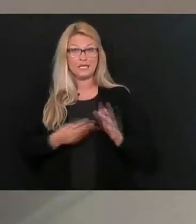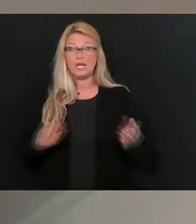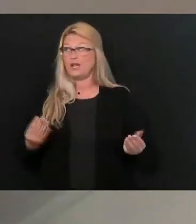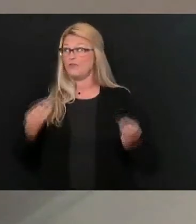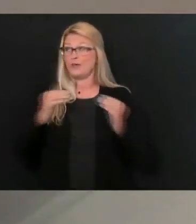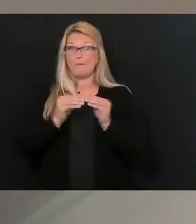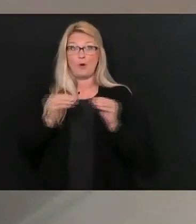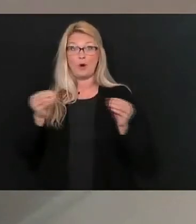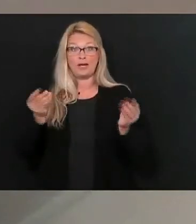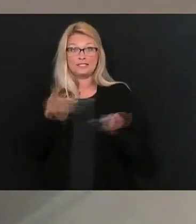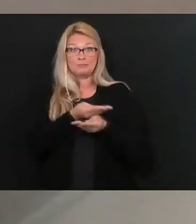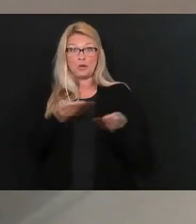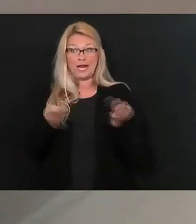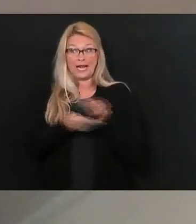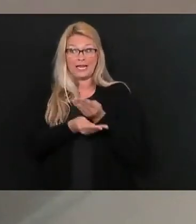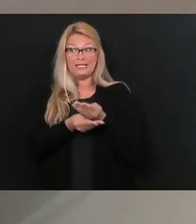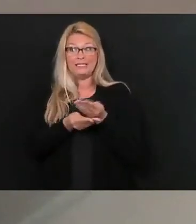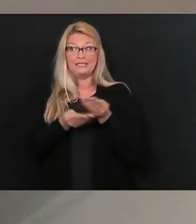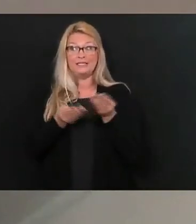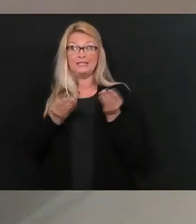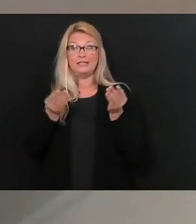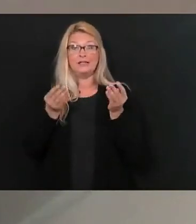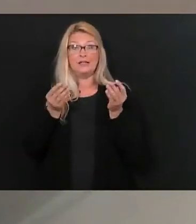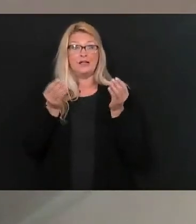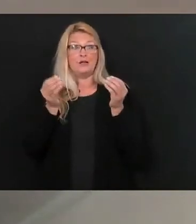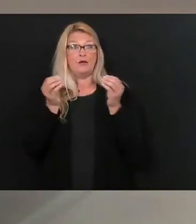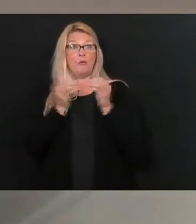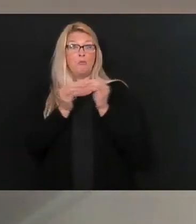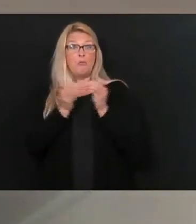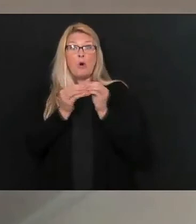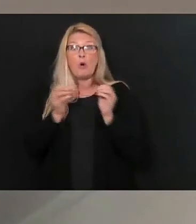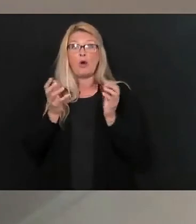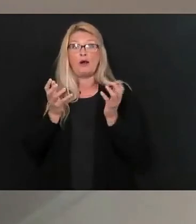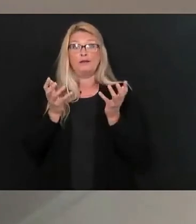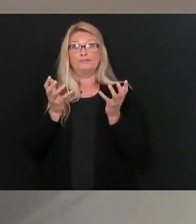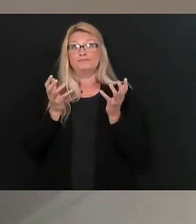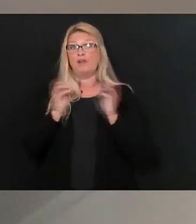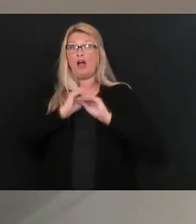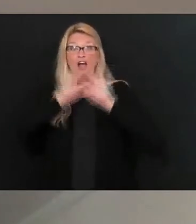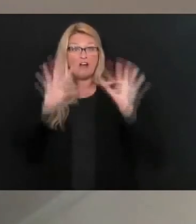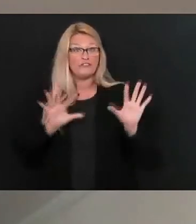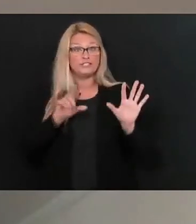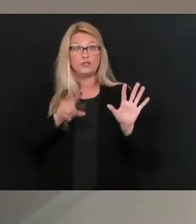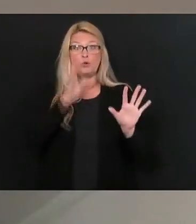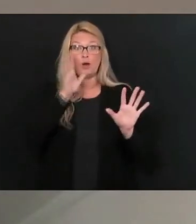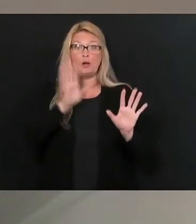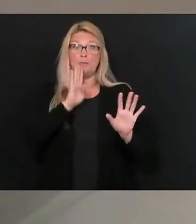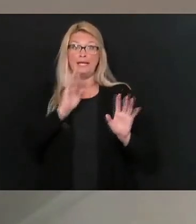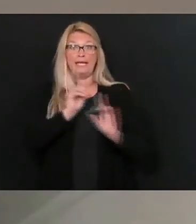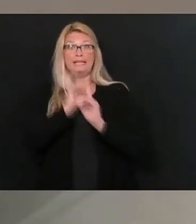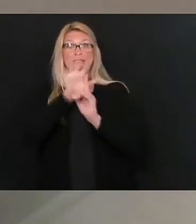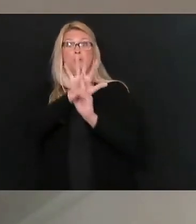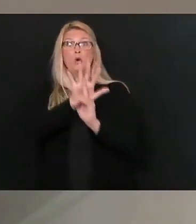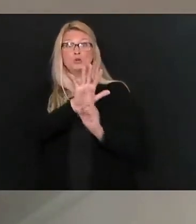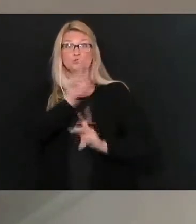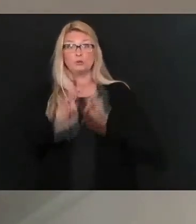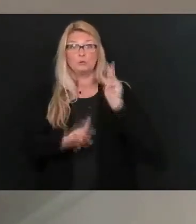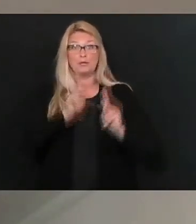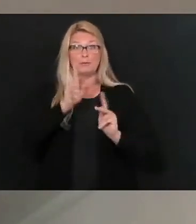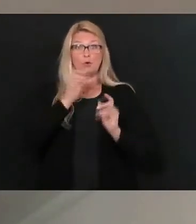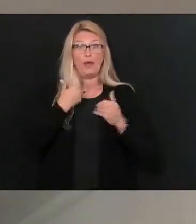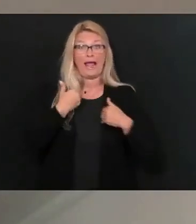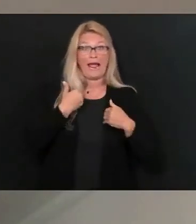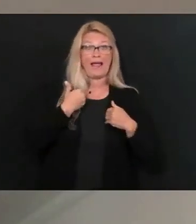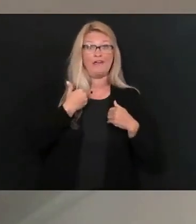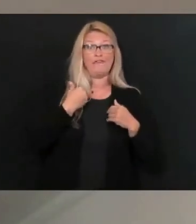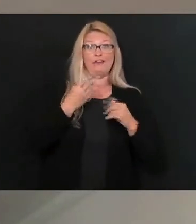community spread, more likely you are going to be exposed to people with COVID or be exposed to the